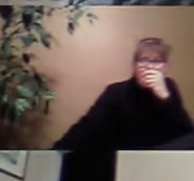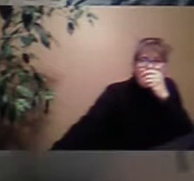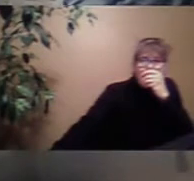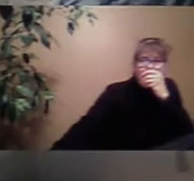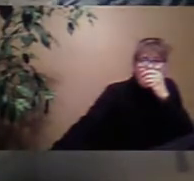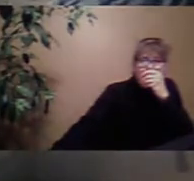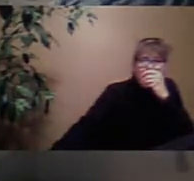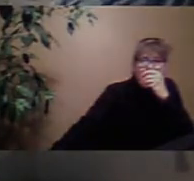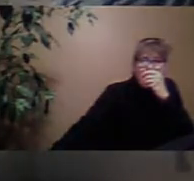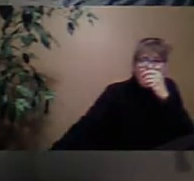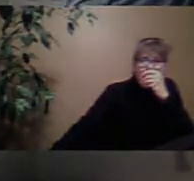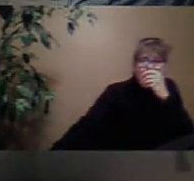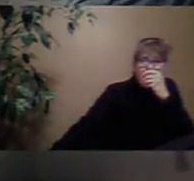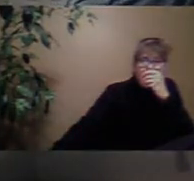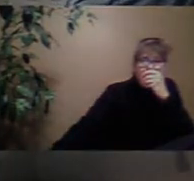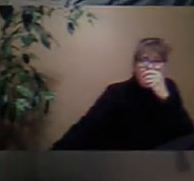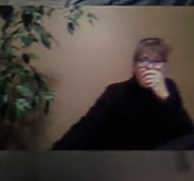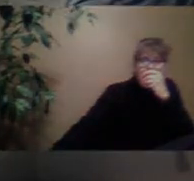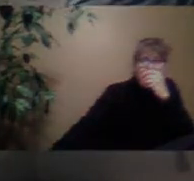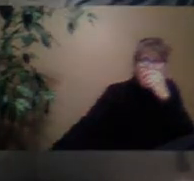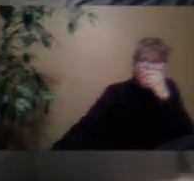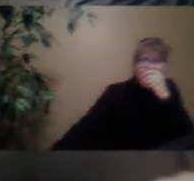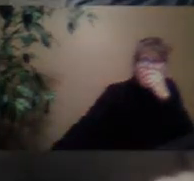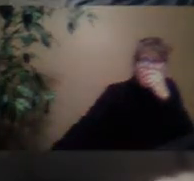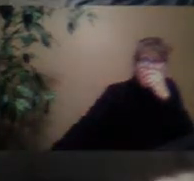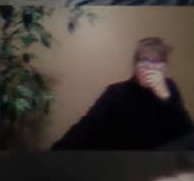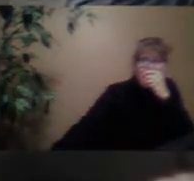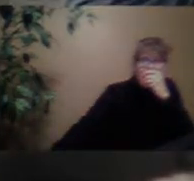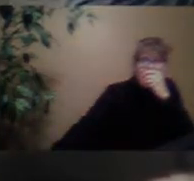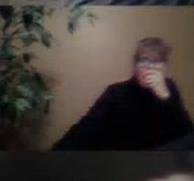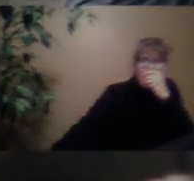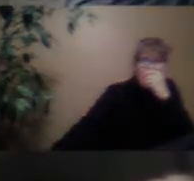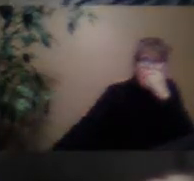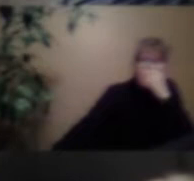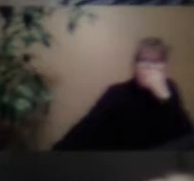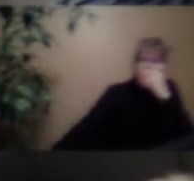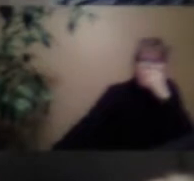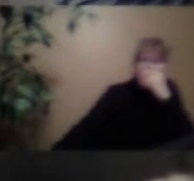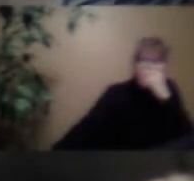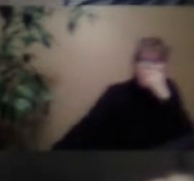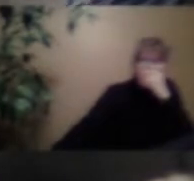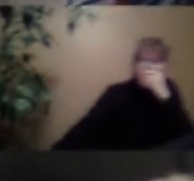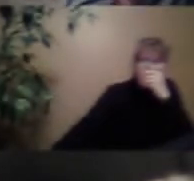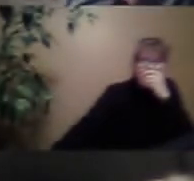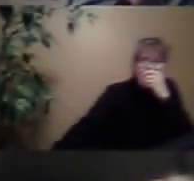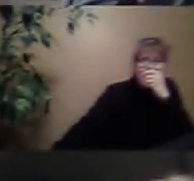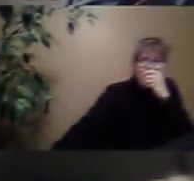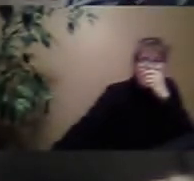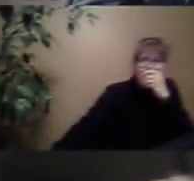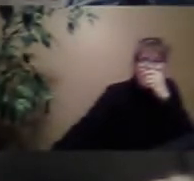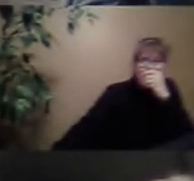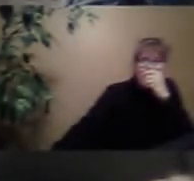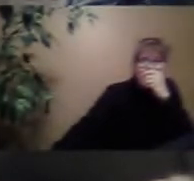council reviews the monthly budget for the water department, and that's it's reviewed every